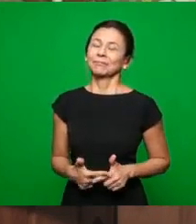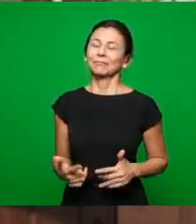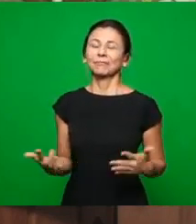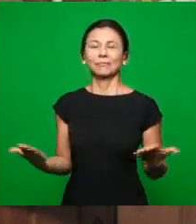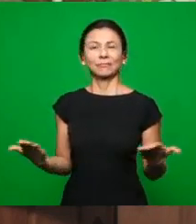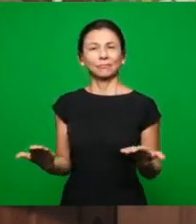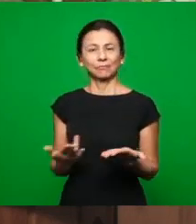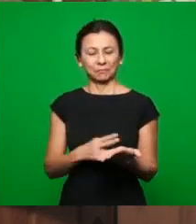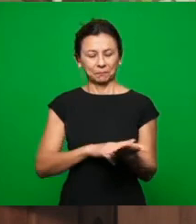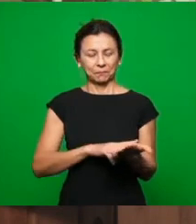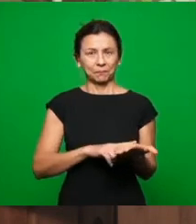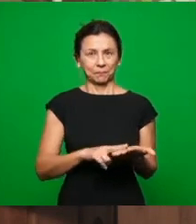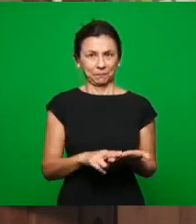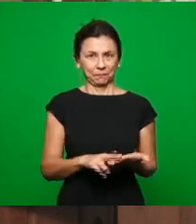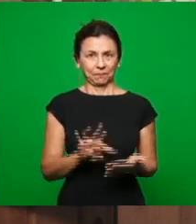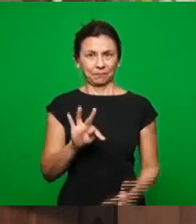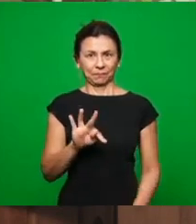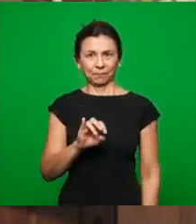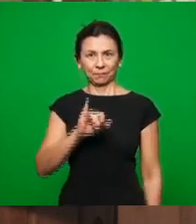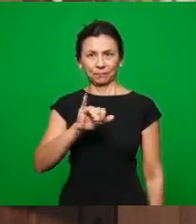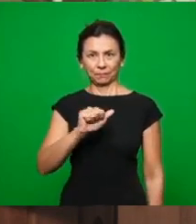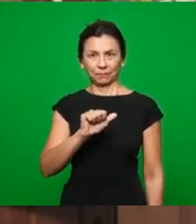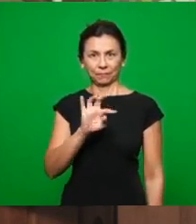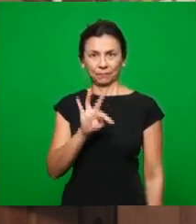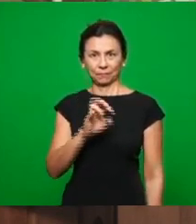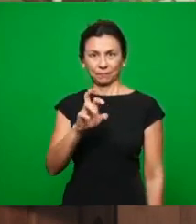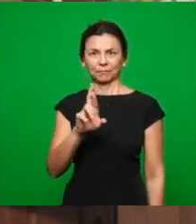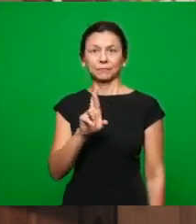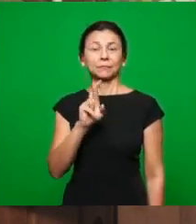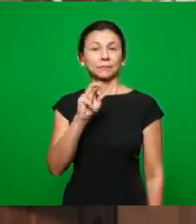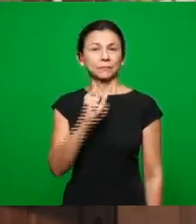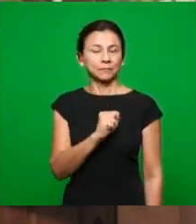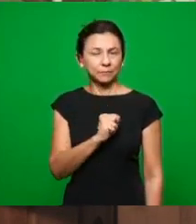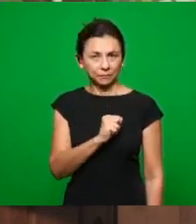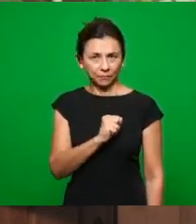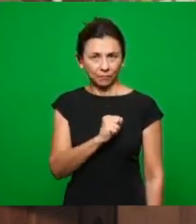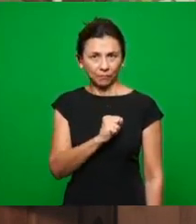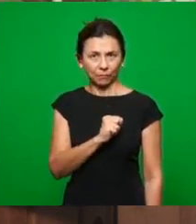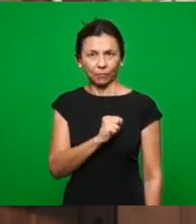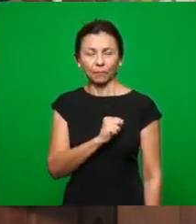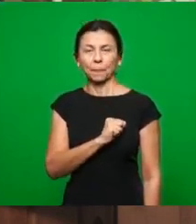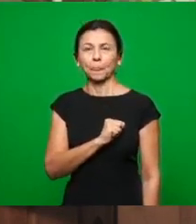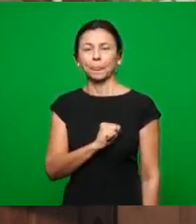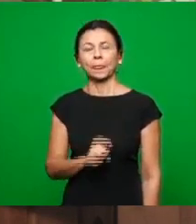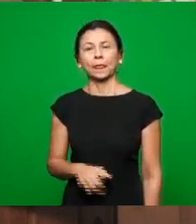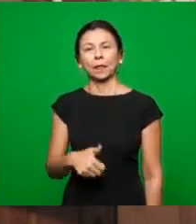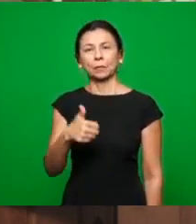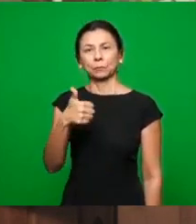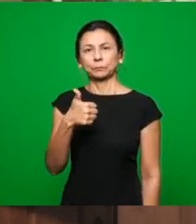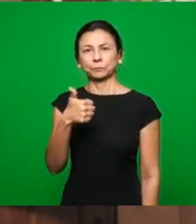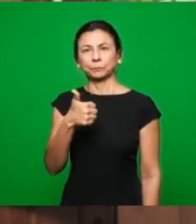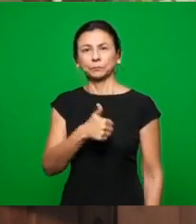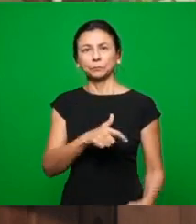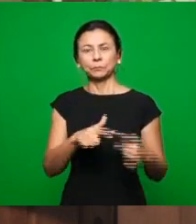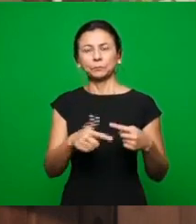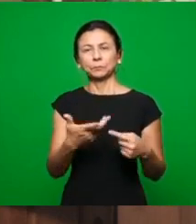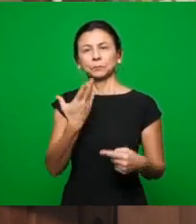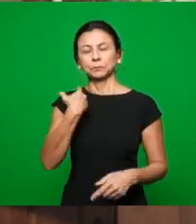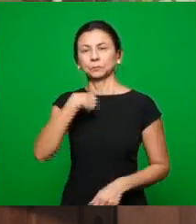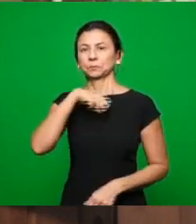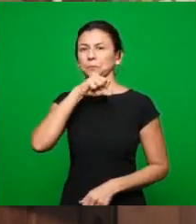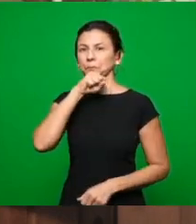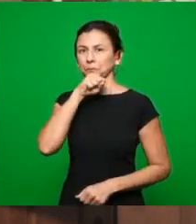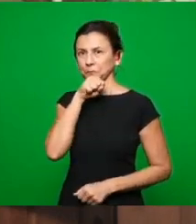problem. And today we have the letter of Thyatira. The letter of Thyatira. So the brethren, see. So the